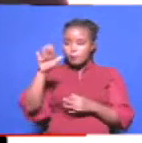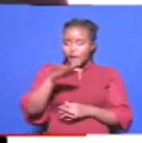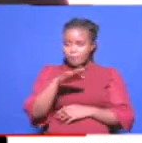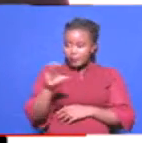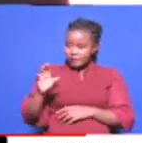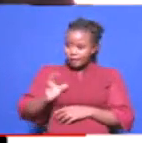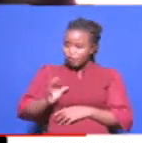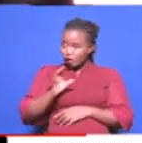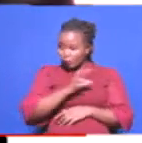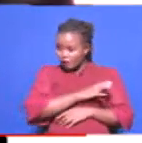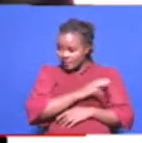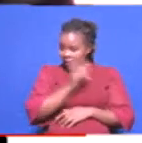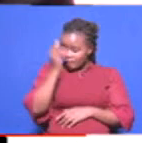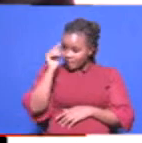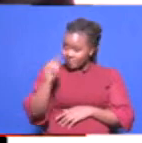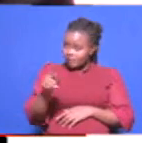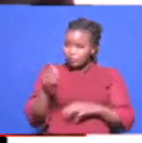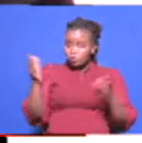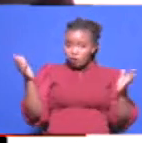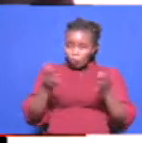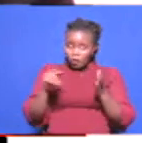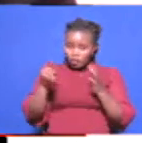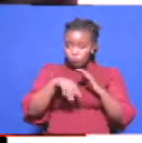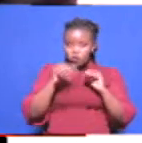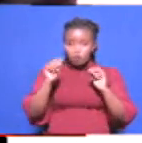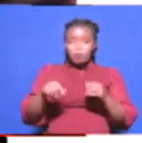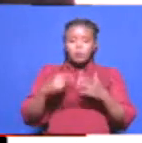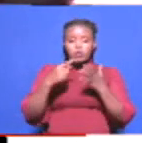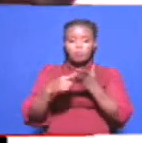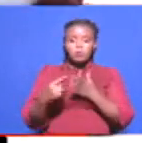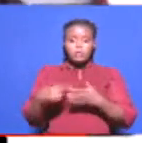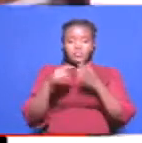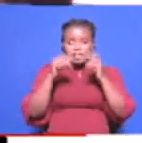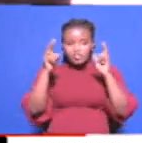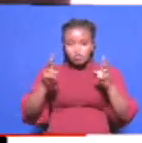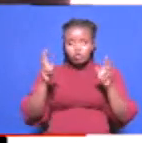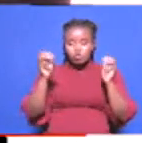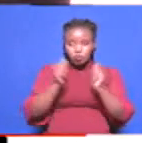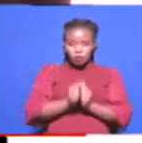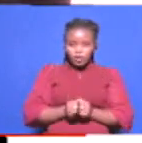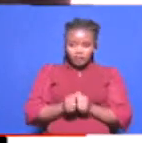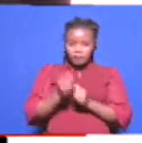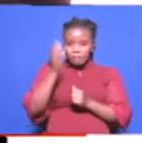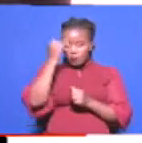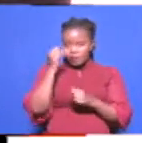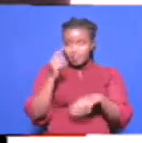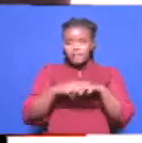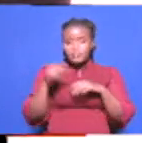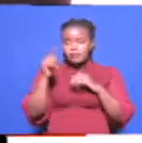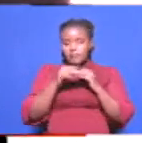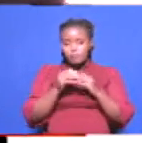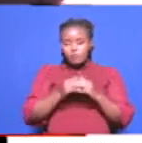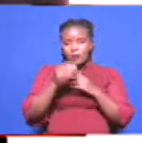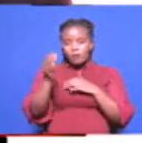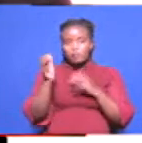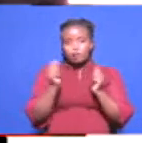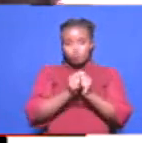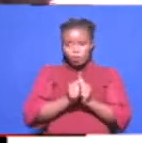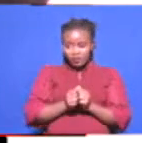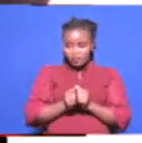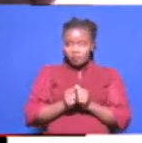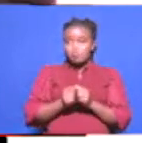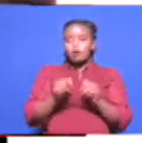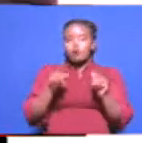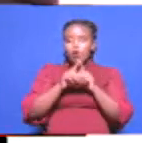that is where really we can discuss the issues together, so that as we are working together in CCIOs, we can